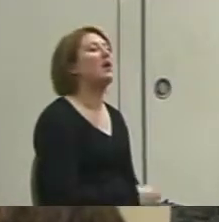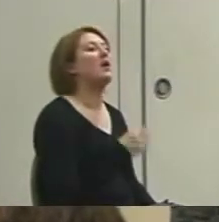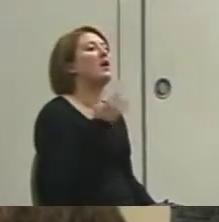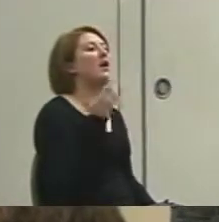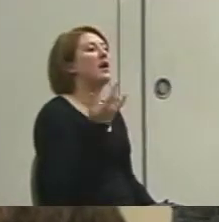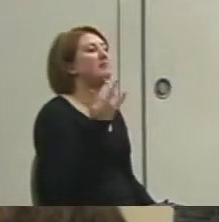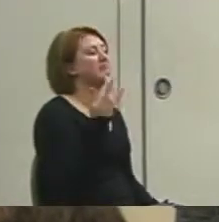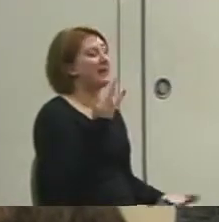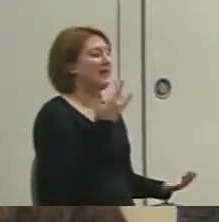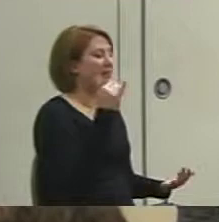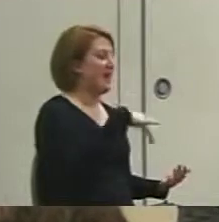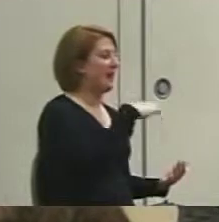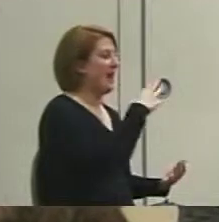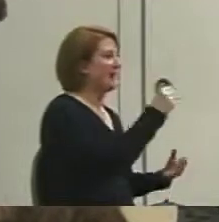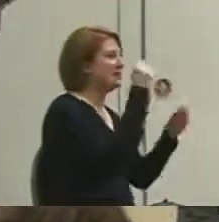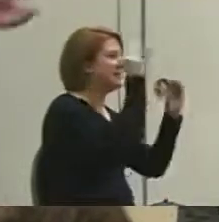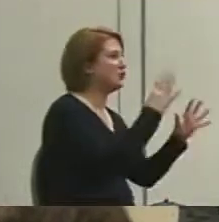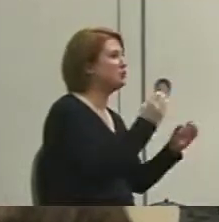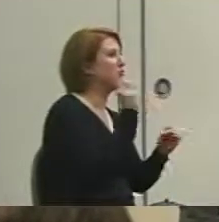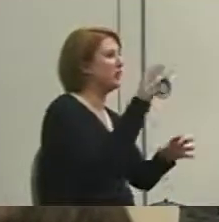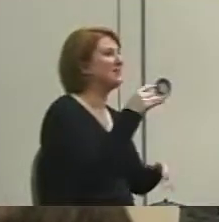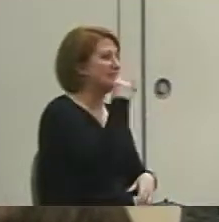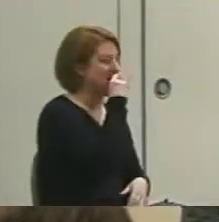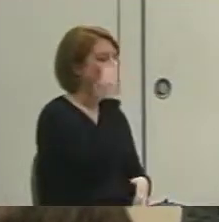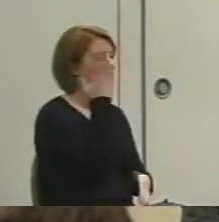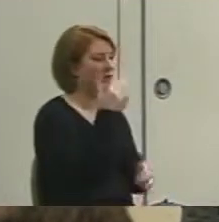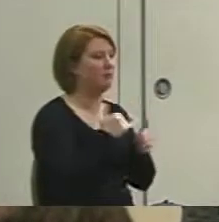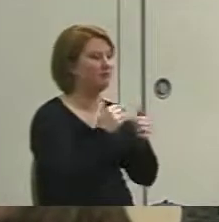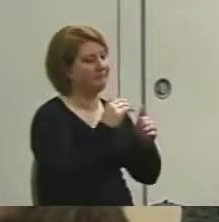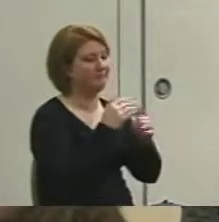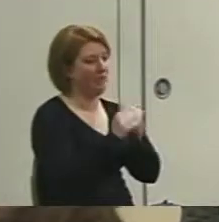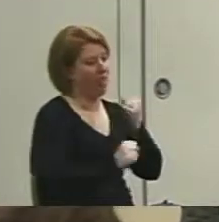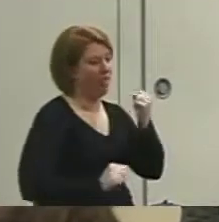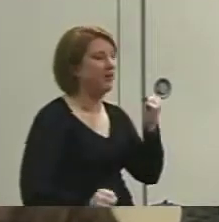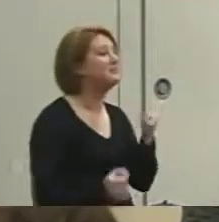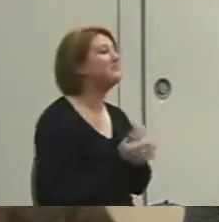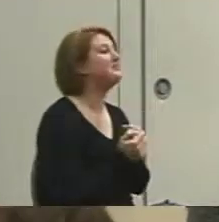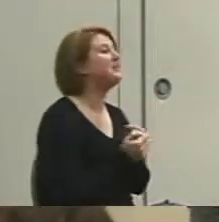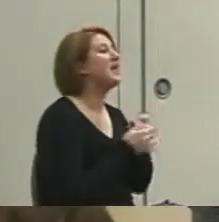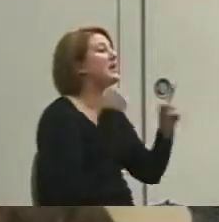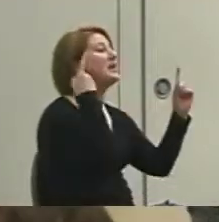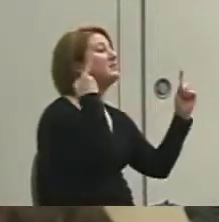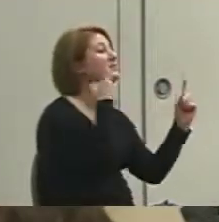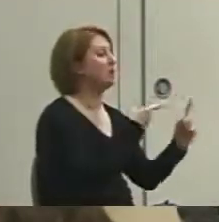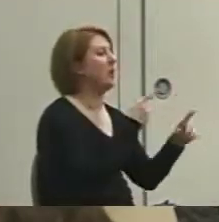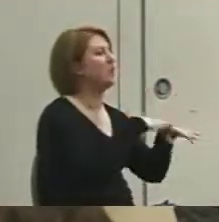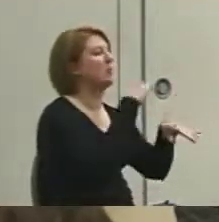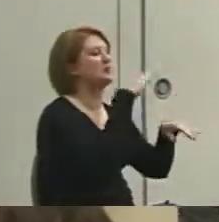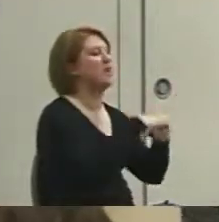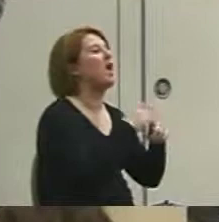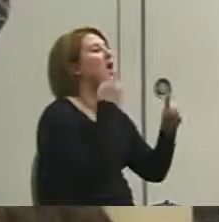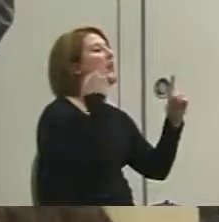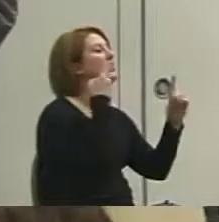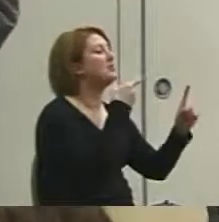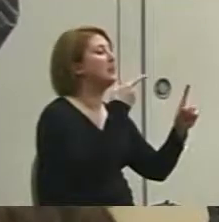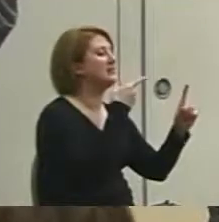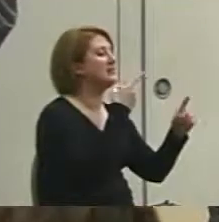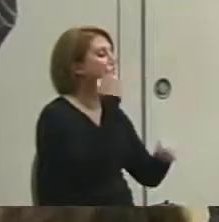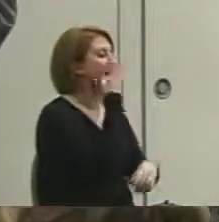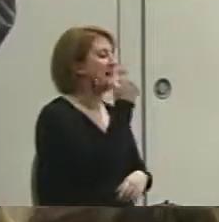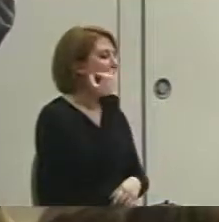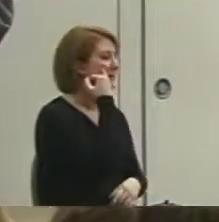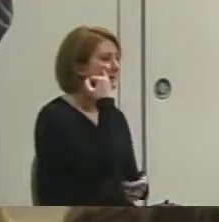this and teacher prompts, kid will blah, blah, blah, blah. No, I wouldn't. The objective is just to see if the kid's getting better.